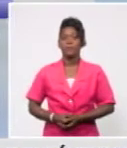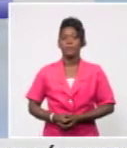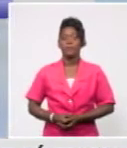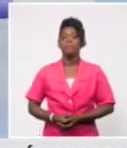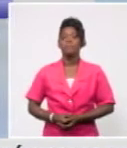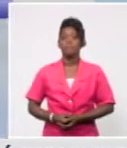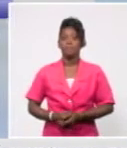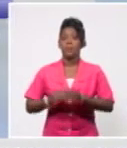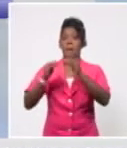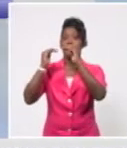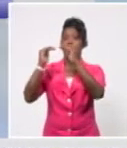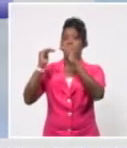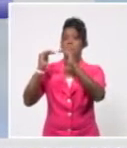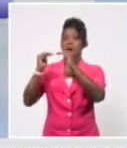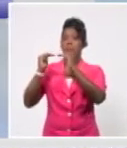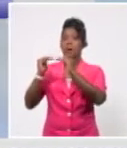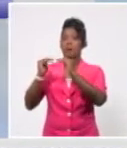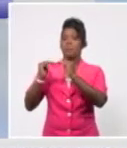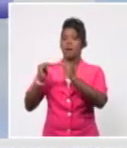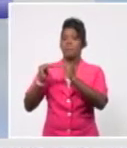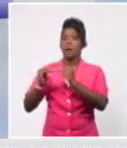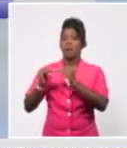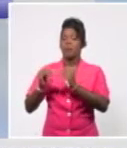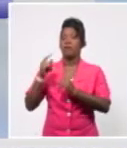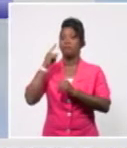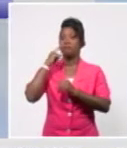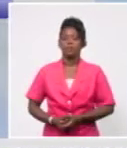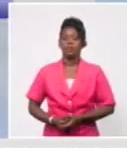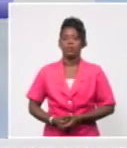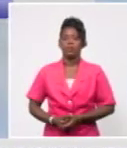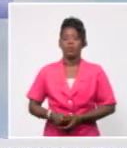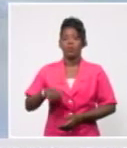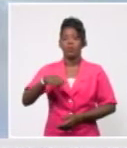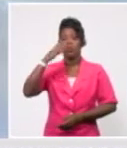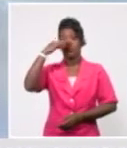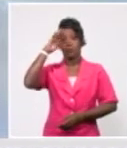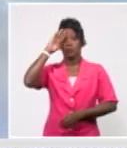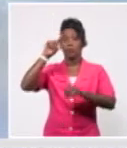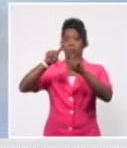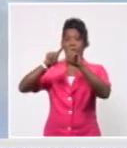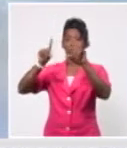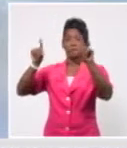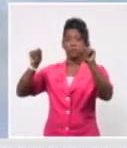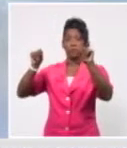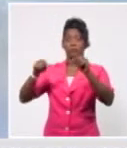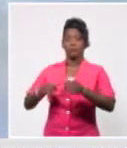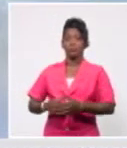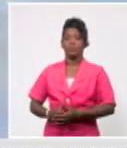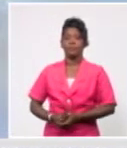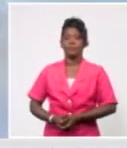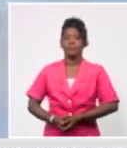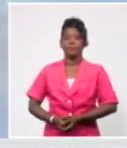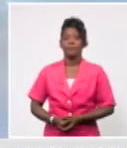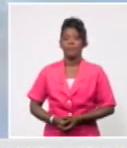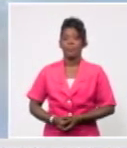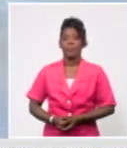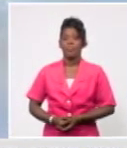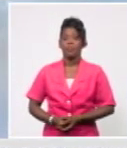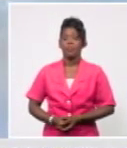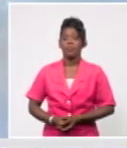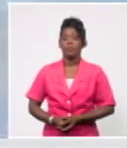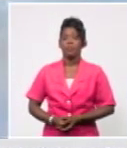0.19. This means that Cuba's rate also rises slightly to